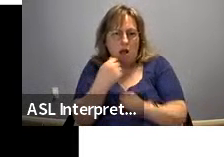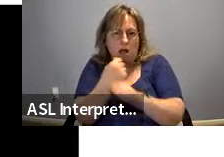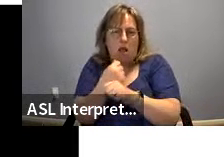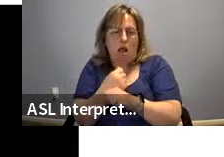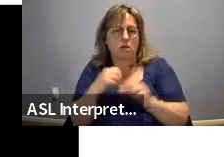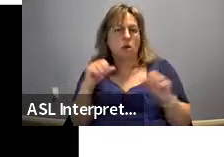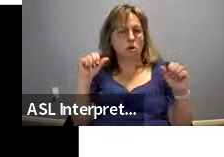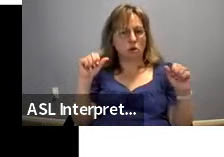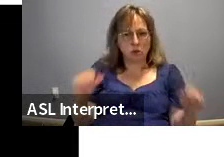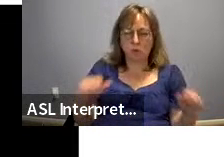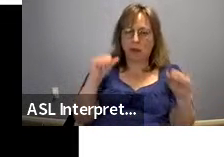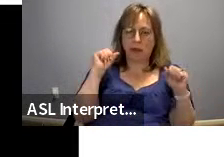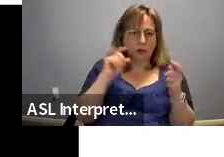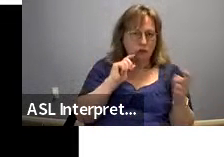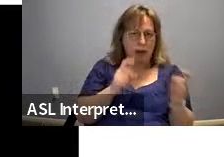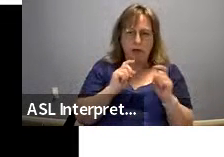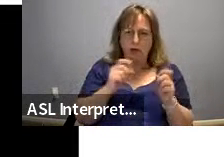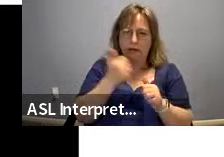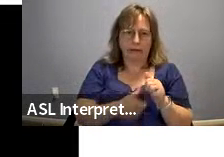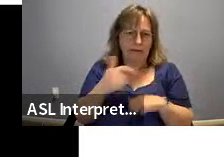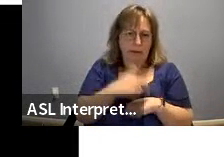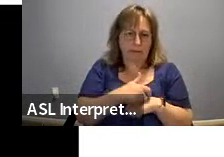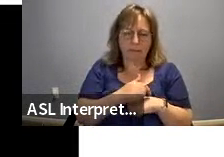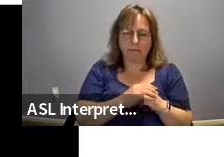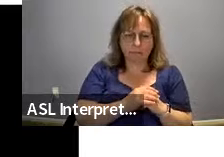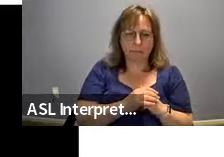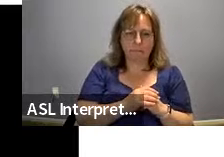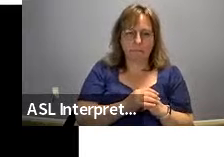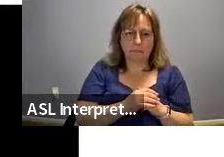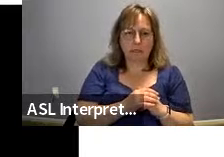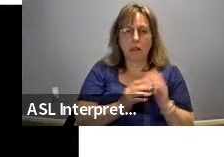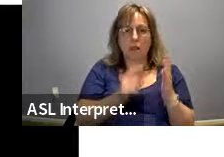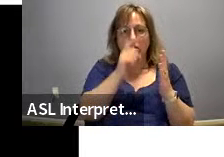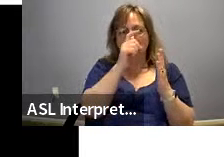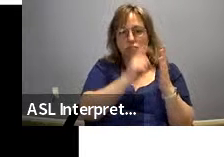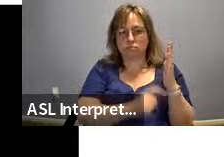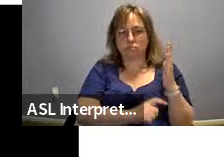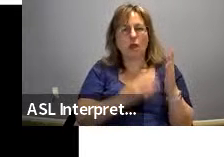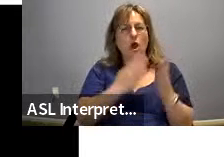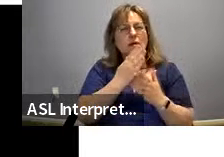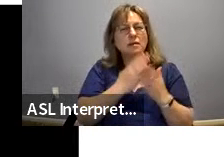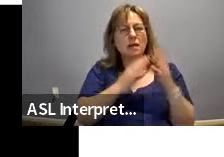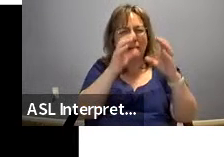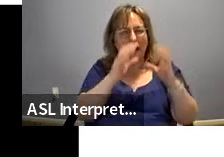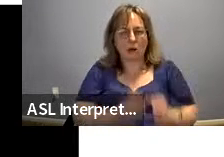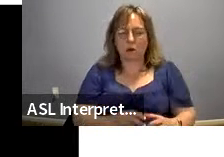and make them blocked. Down below, there are some categories that cannot be